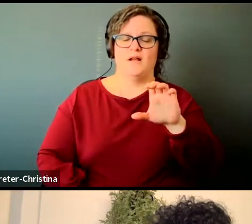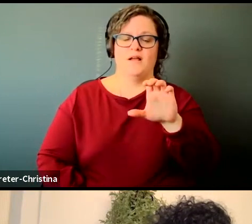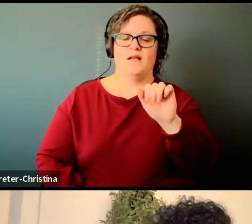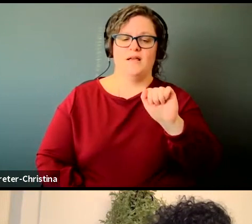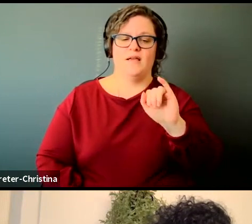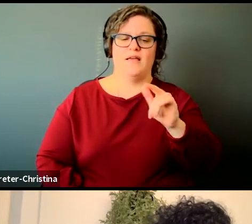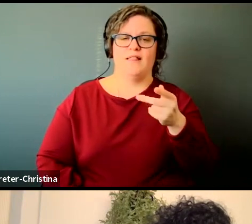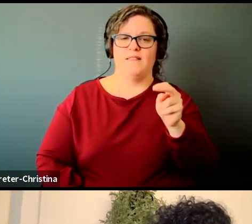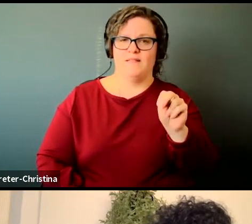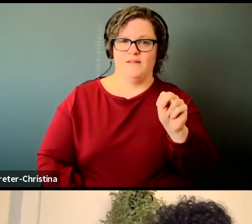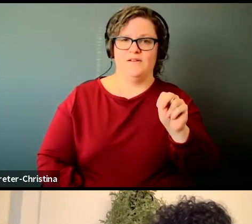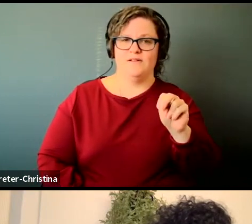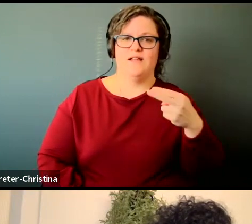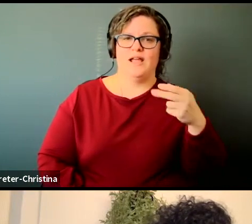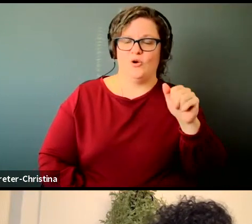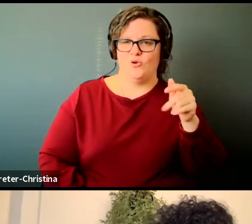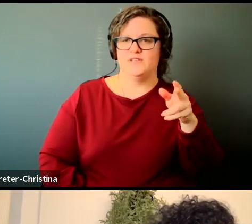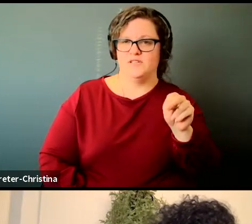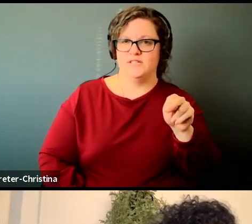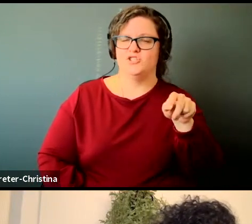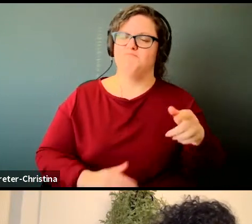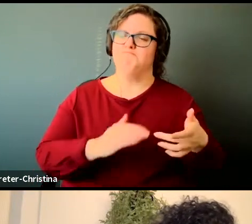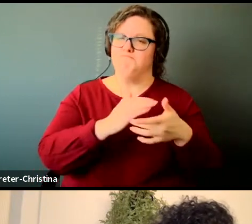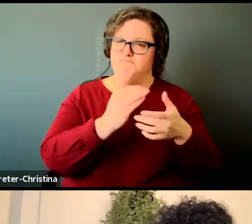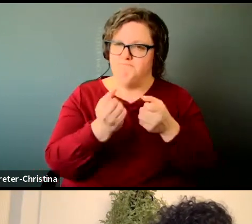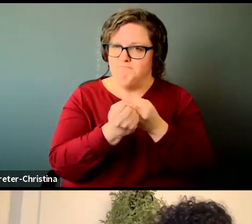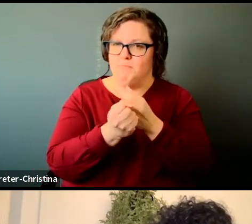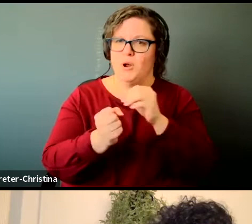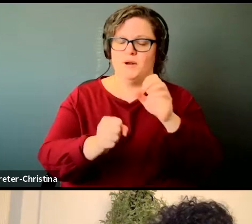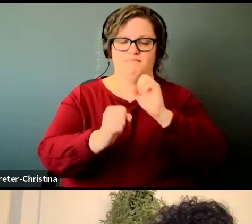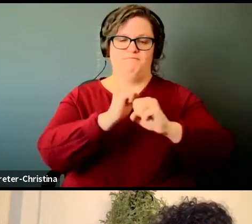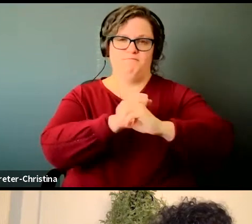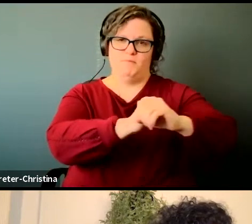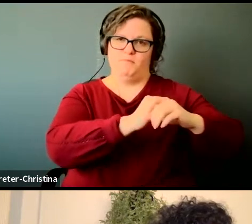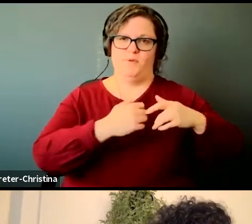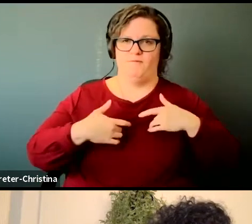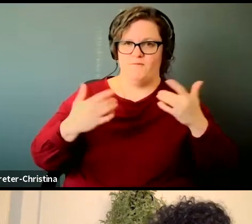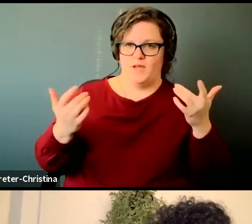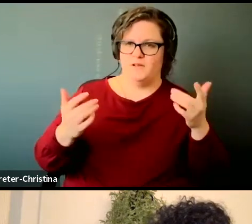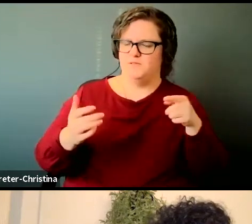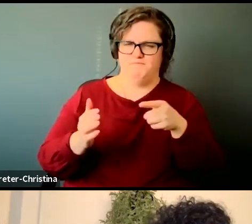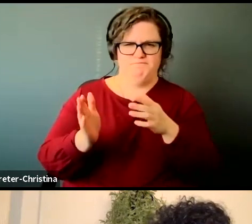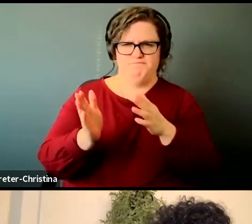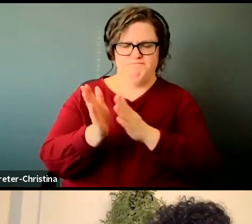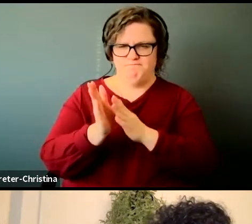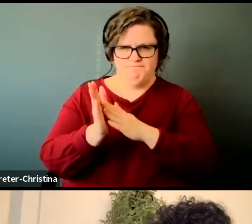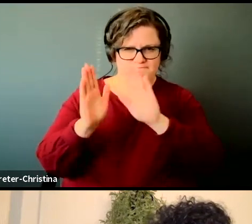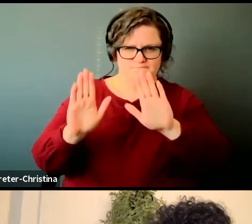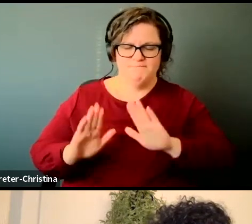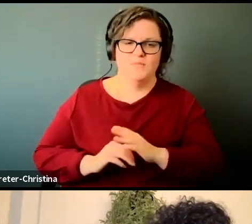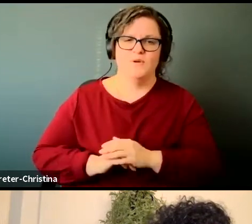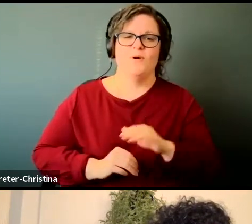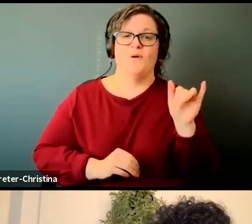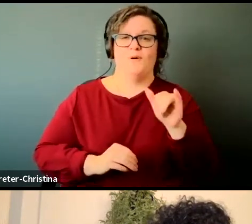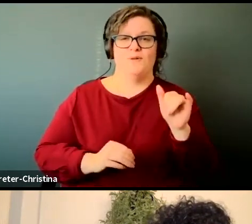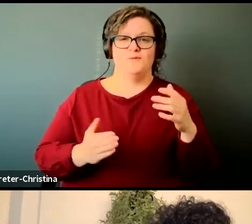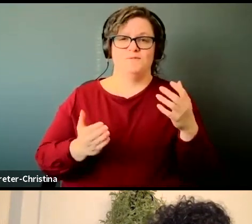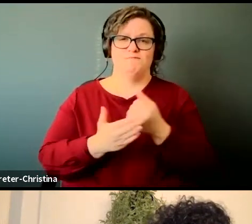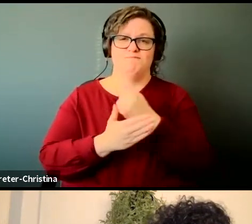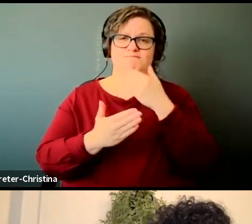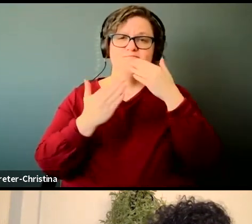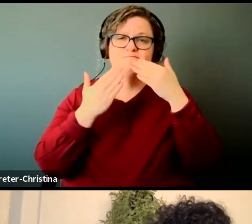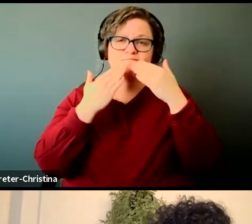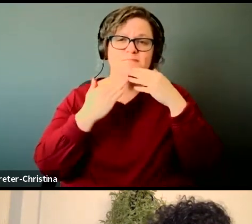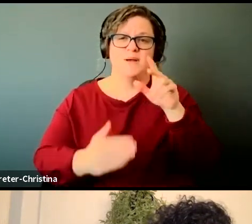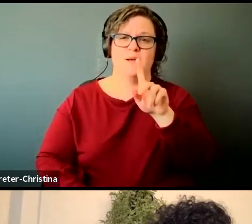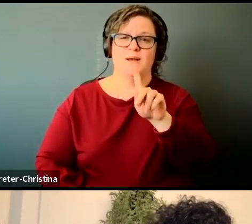events and promotes them. She's wonderful. And of course, we are also extremely grateful to Kama La Mackerel for making time to speak with